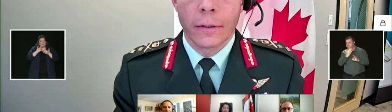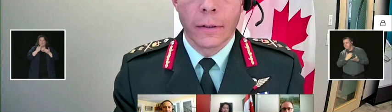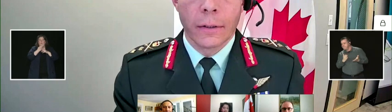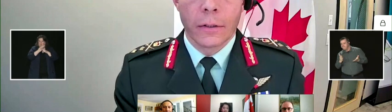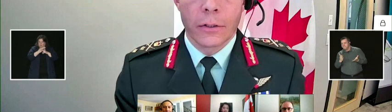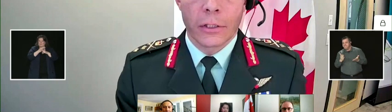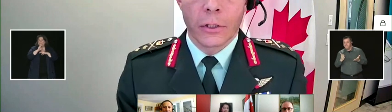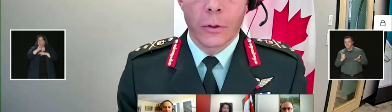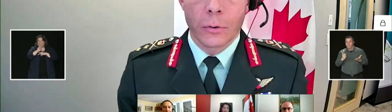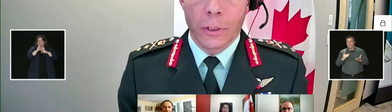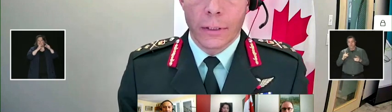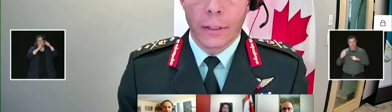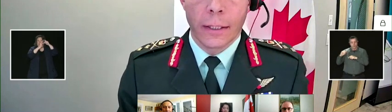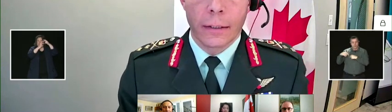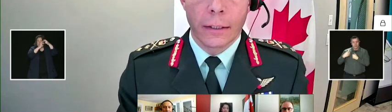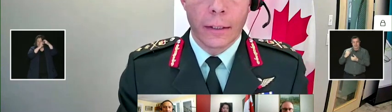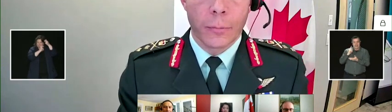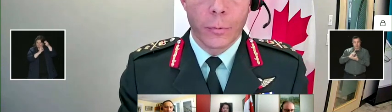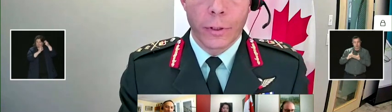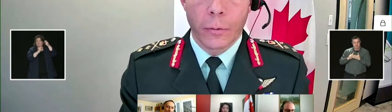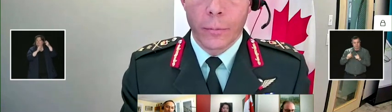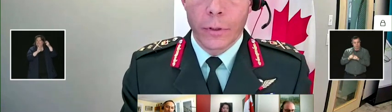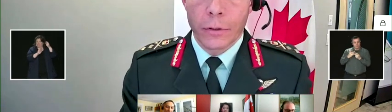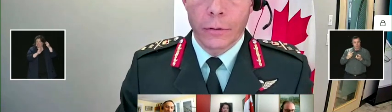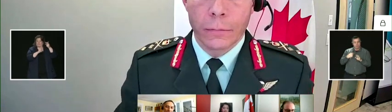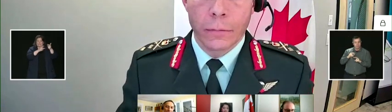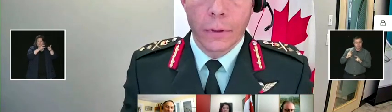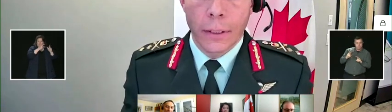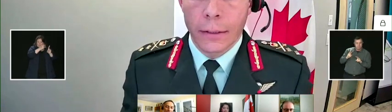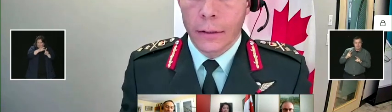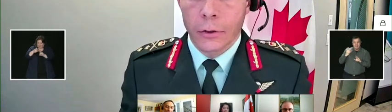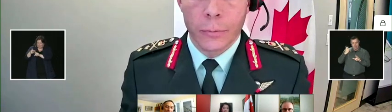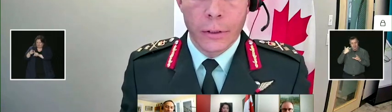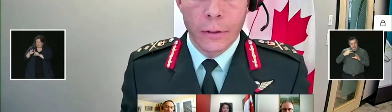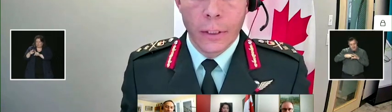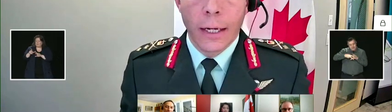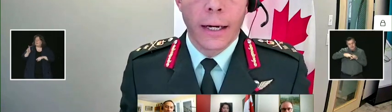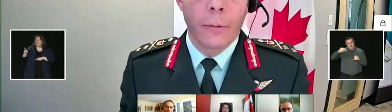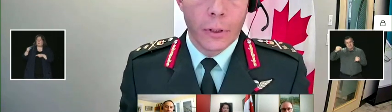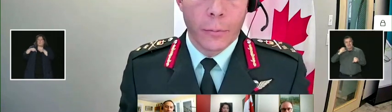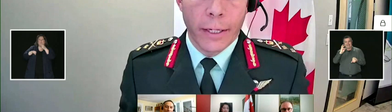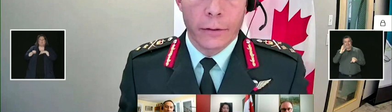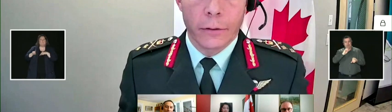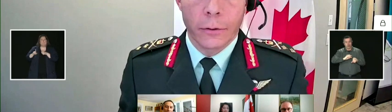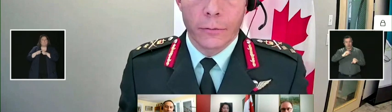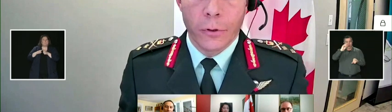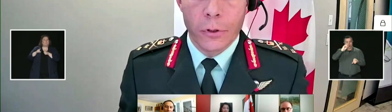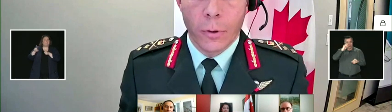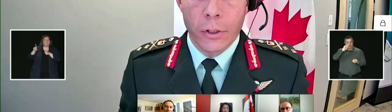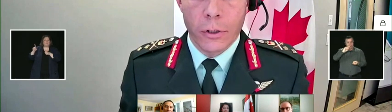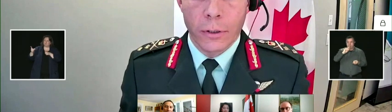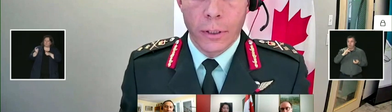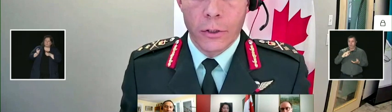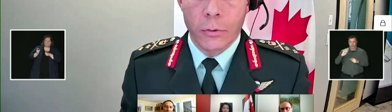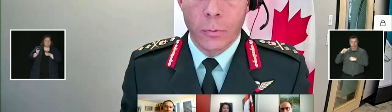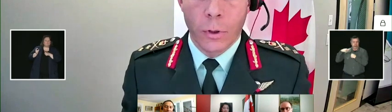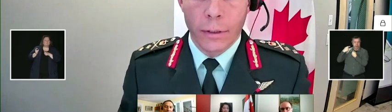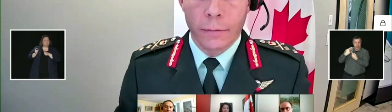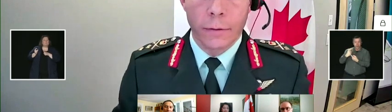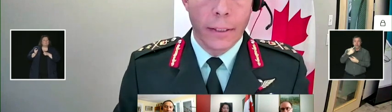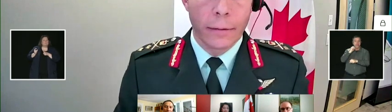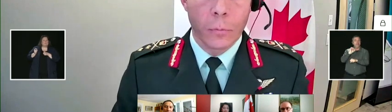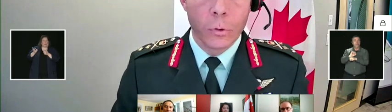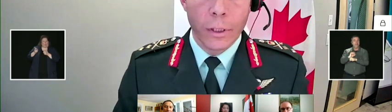the 6 dose and the appropriate equipment. So it should be good. Hey, I want to go back to your first question and just